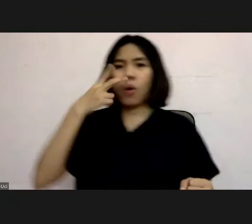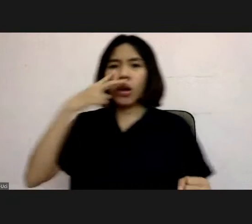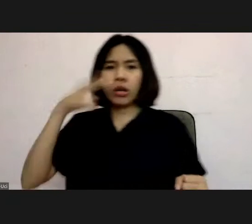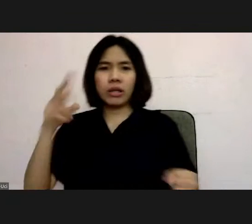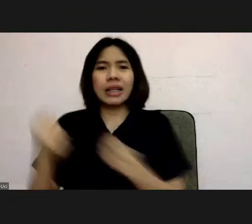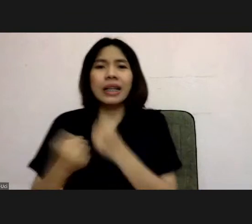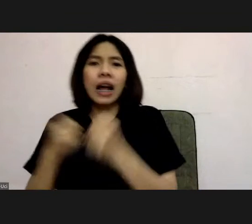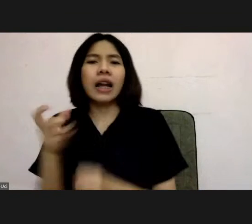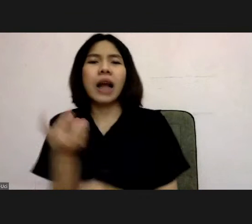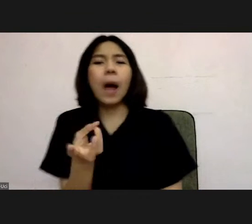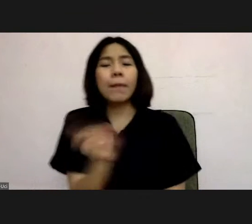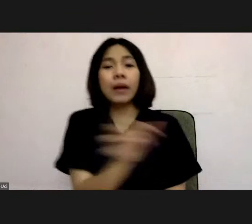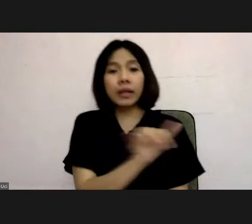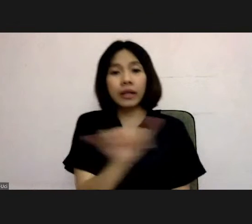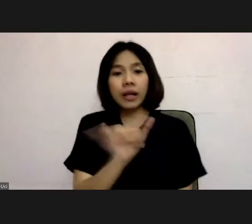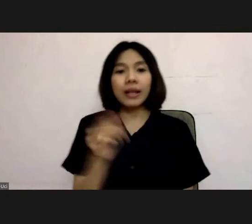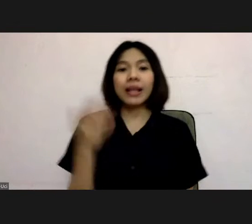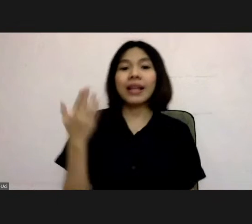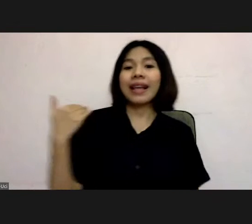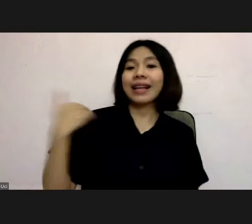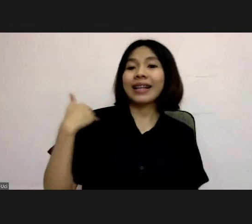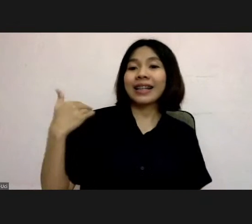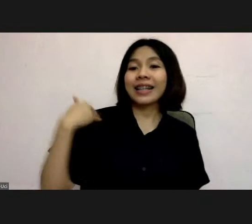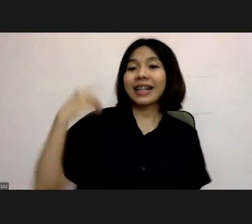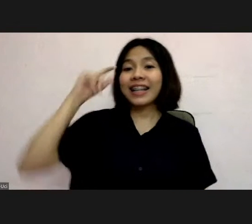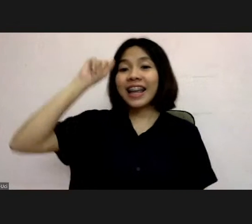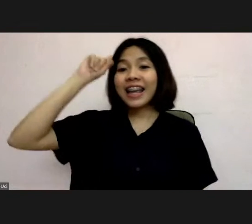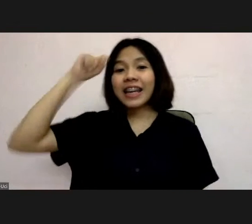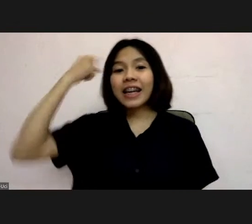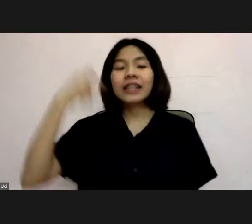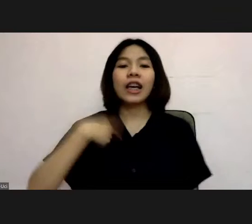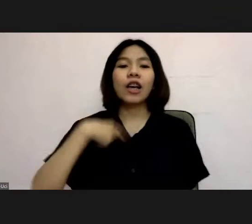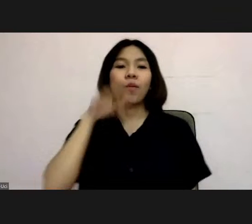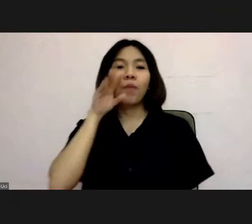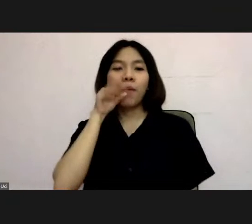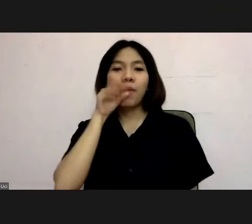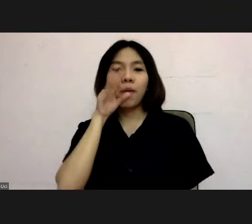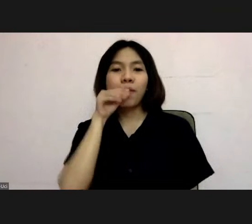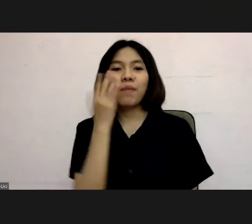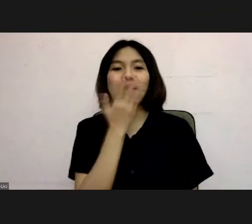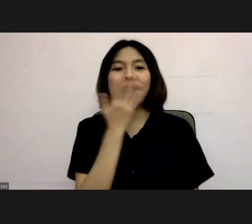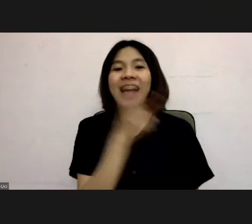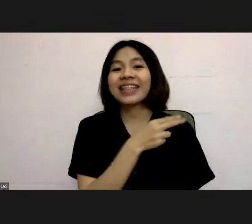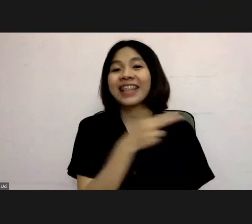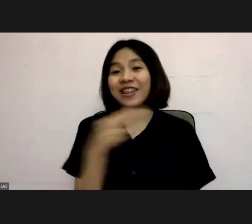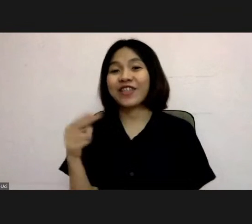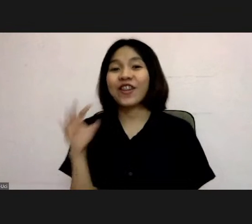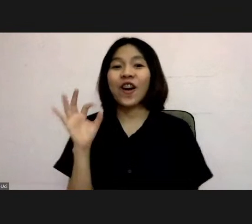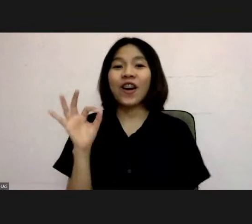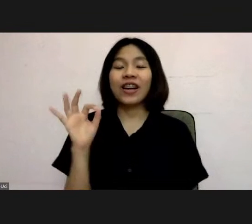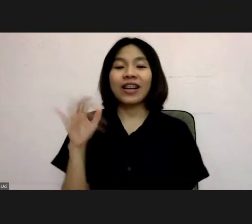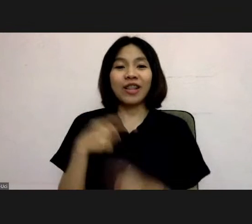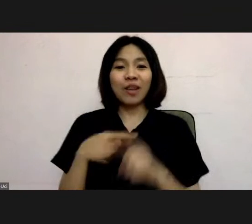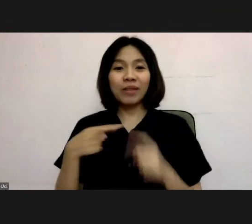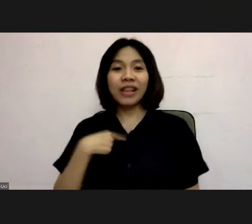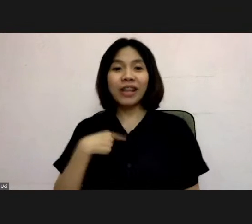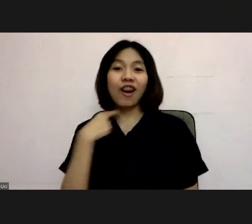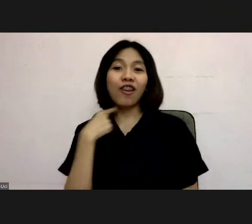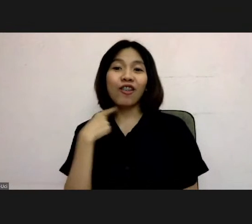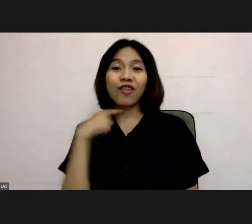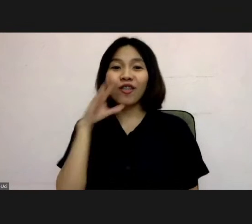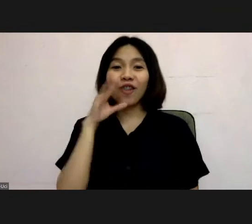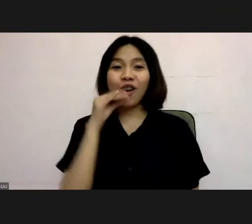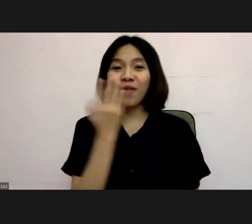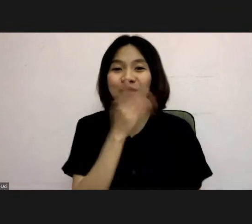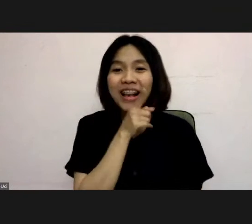the administrator that I would be using Bahasa Indonesia, but somehow English came out of my, of my mouth. But I think I'm going to switch to